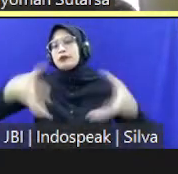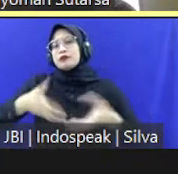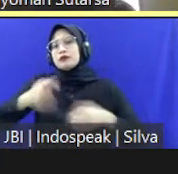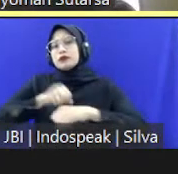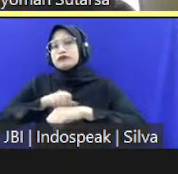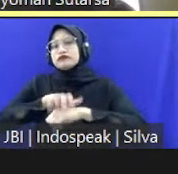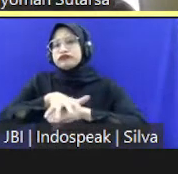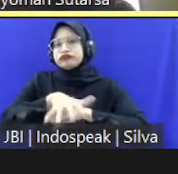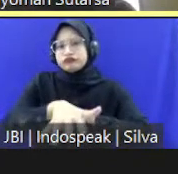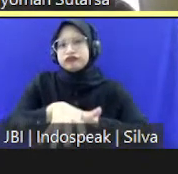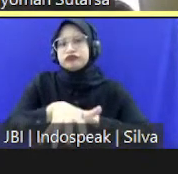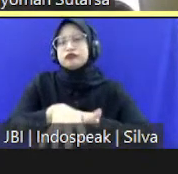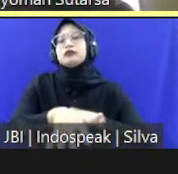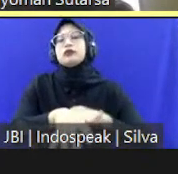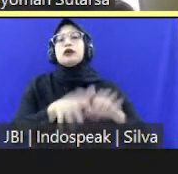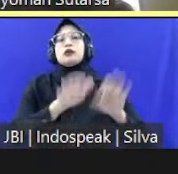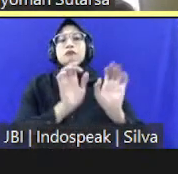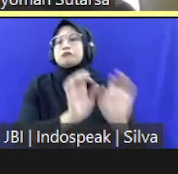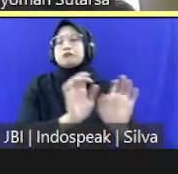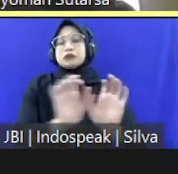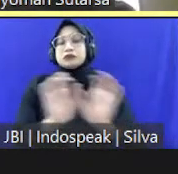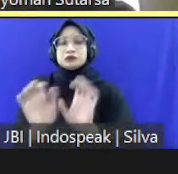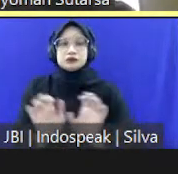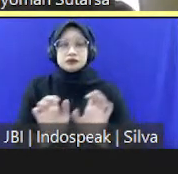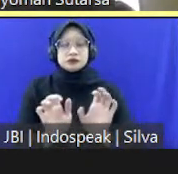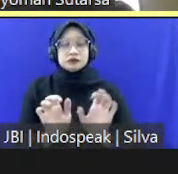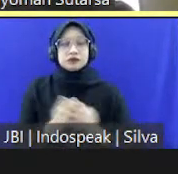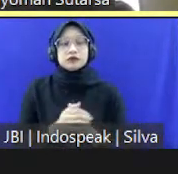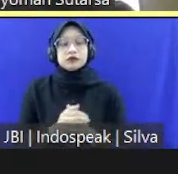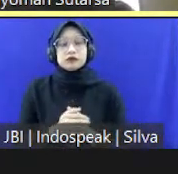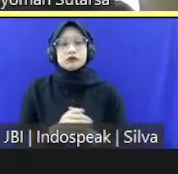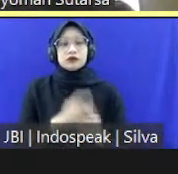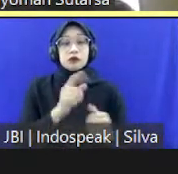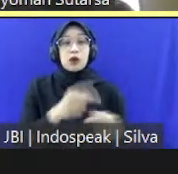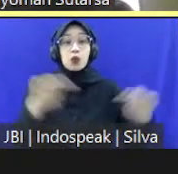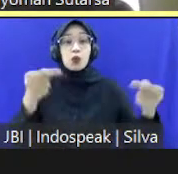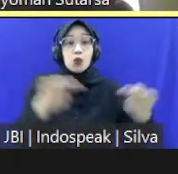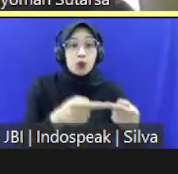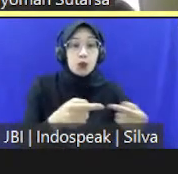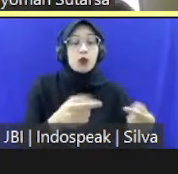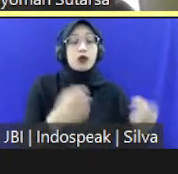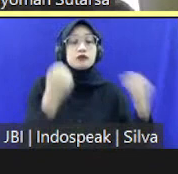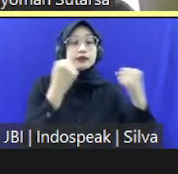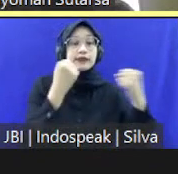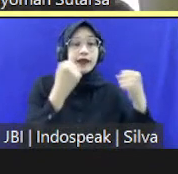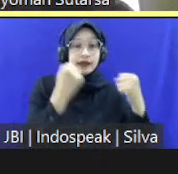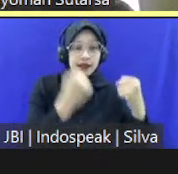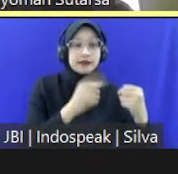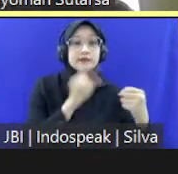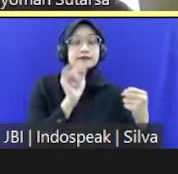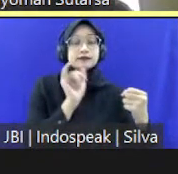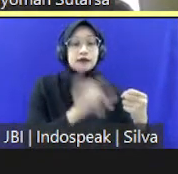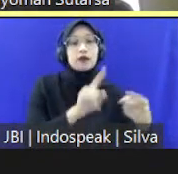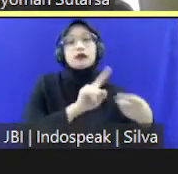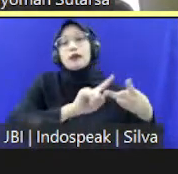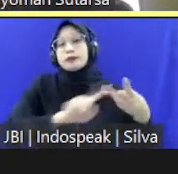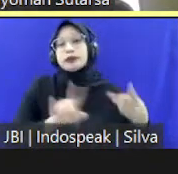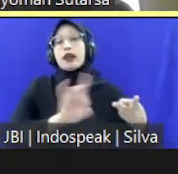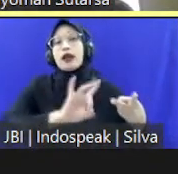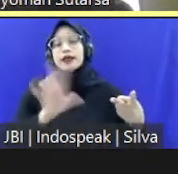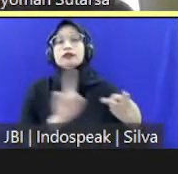poses multidimensional risk. So it's not only public health or health risk, but we're also dealing with